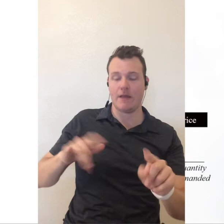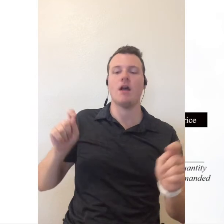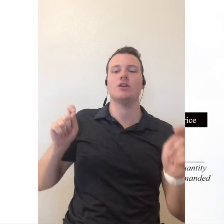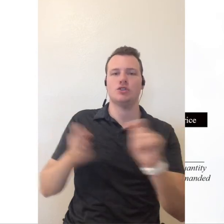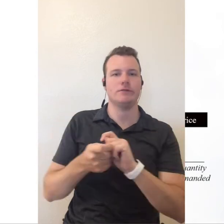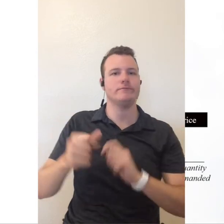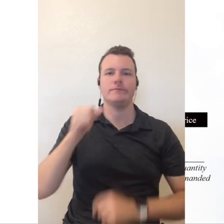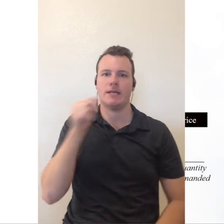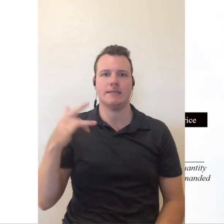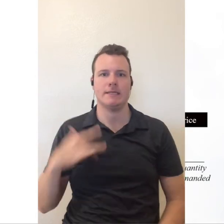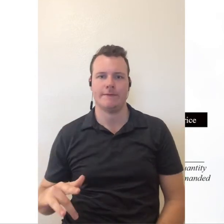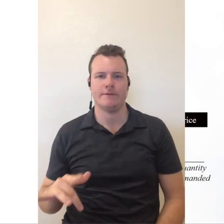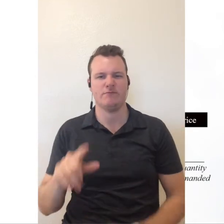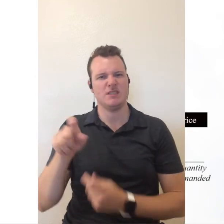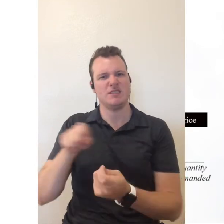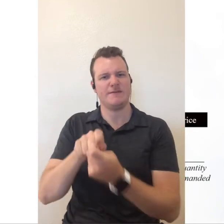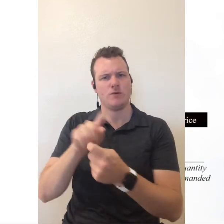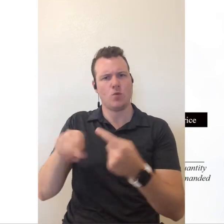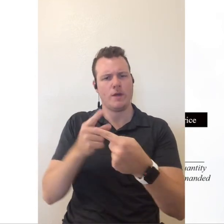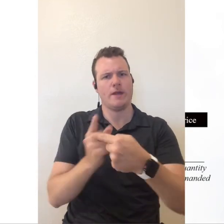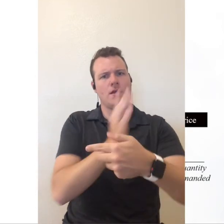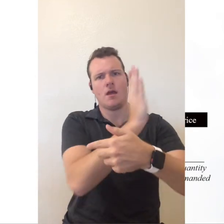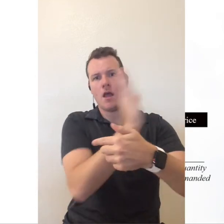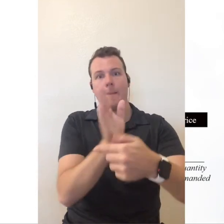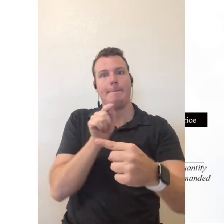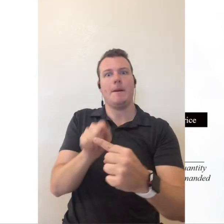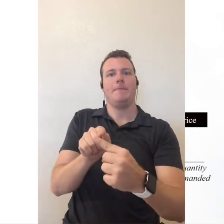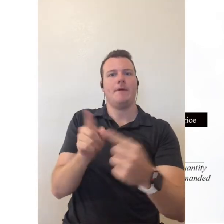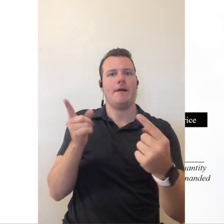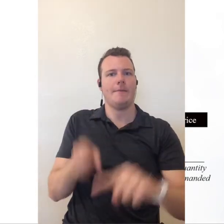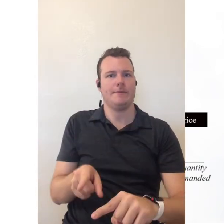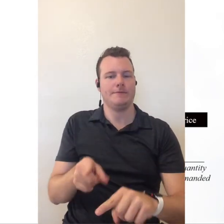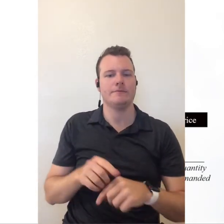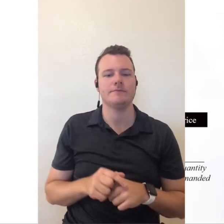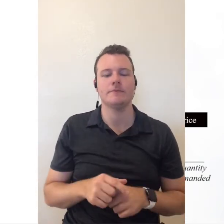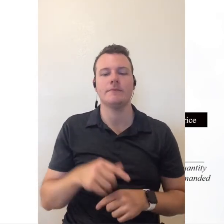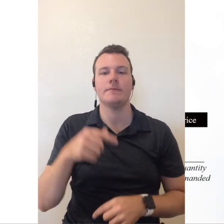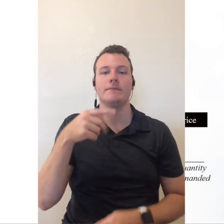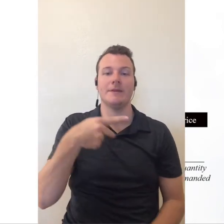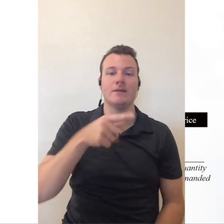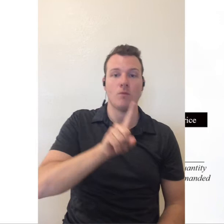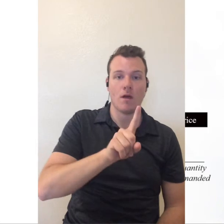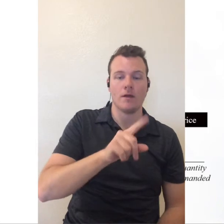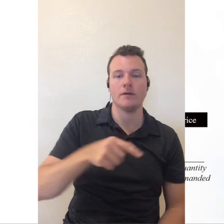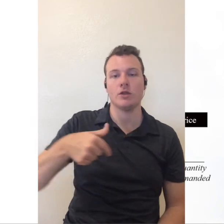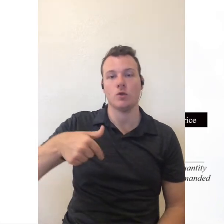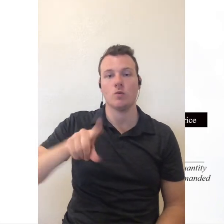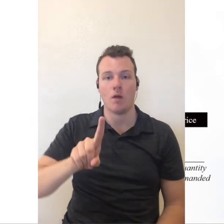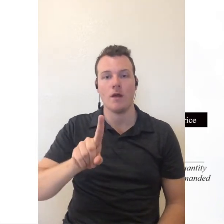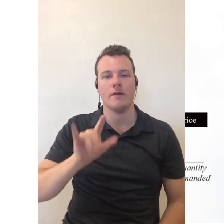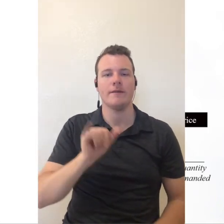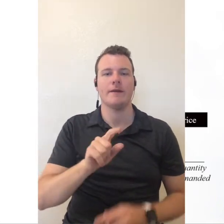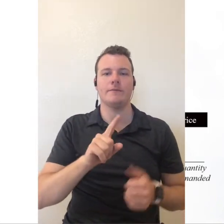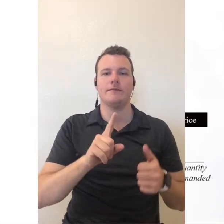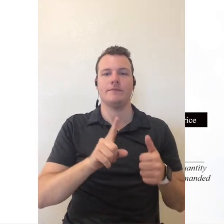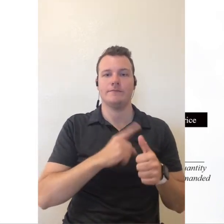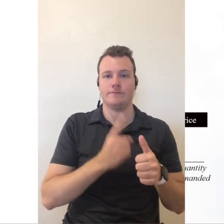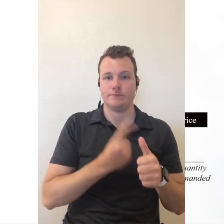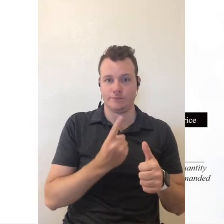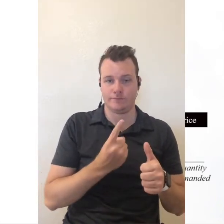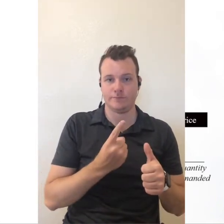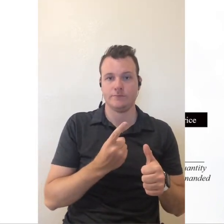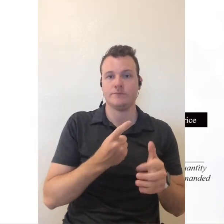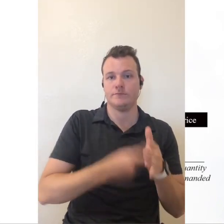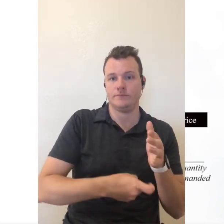price sensitive to price insensitive. So to give you an example, if you look at P1